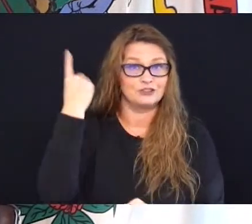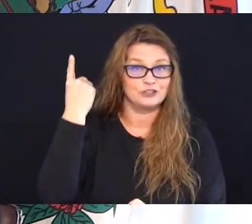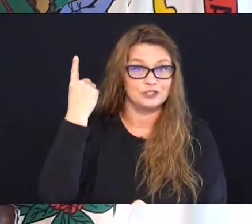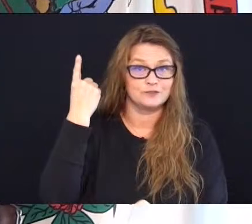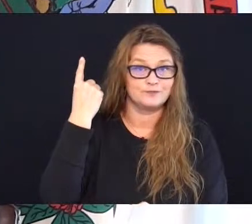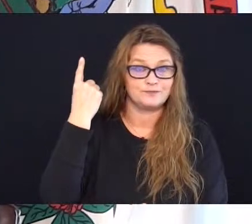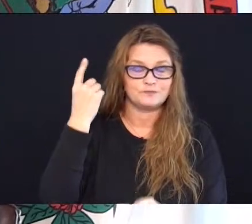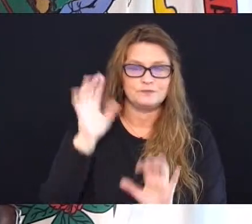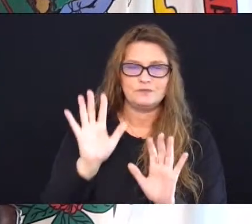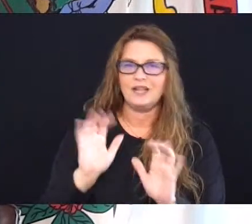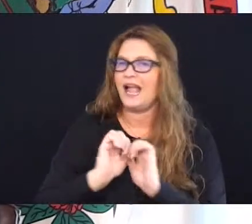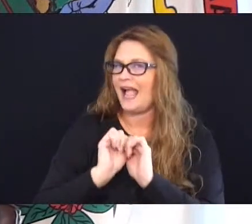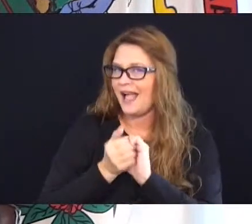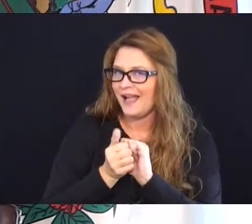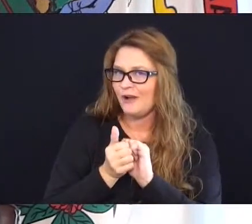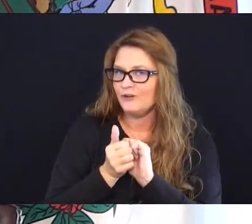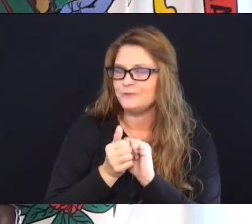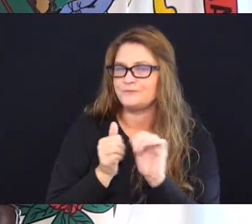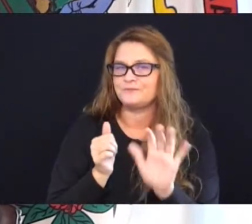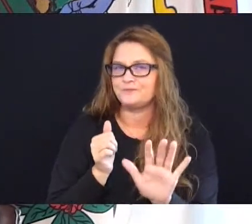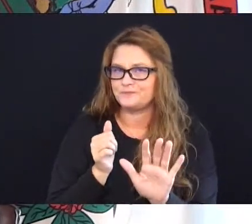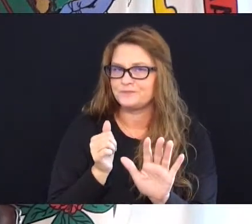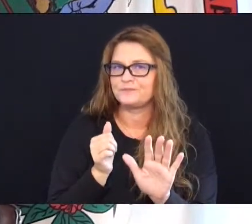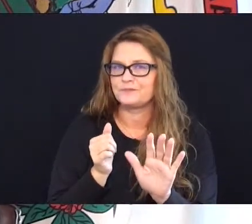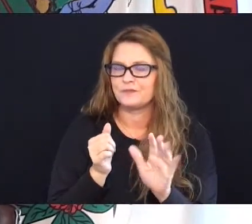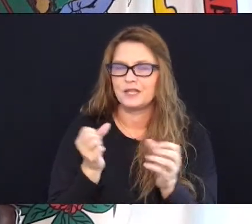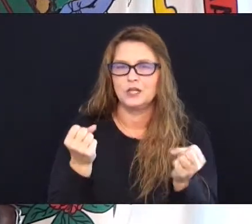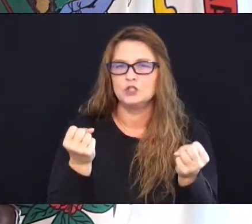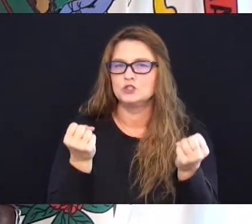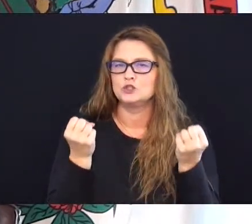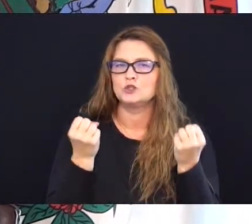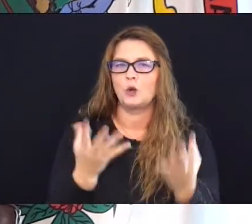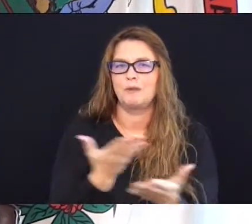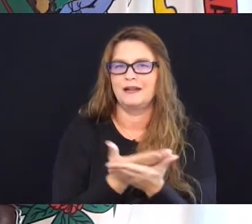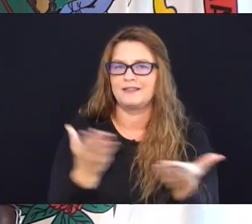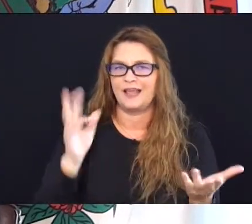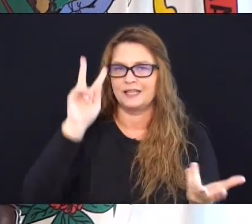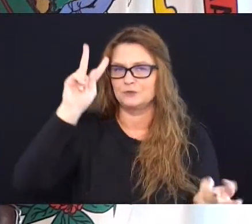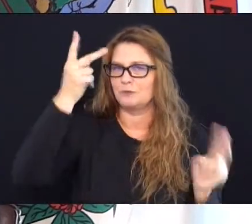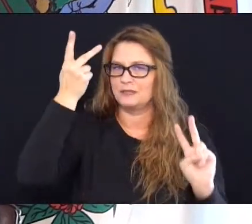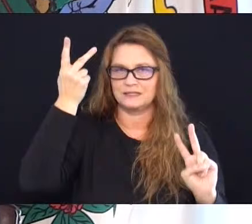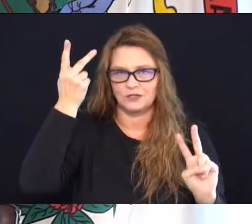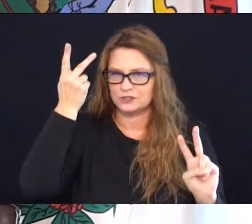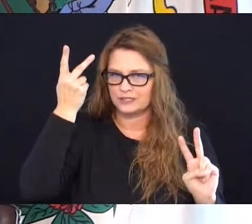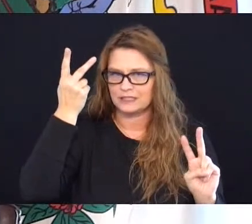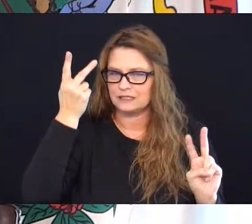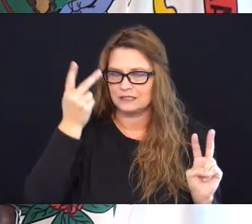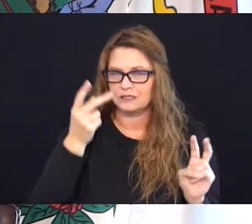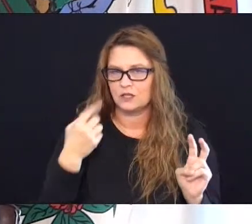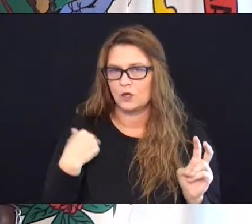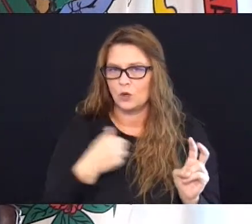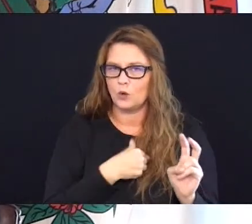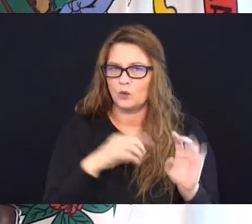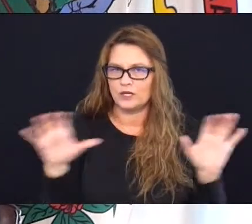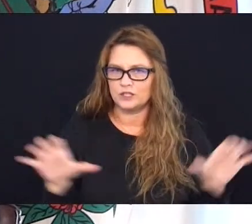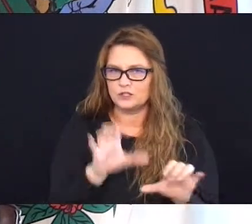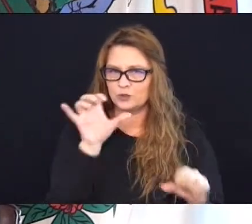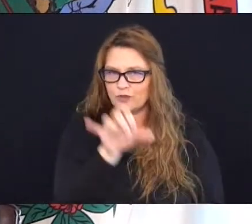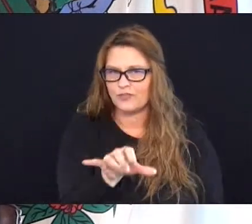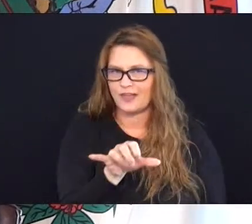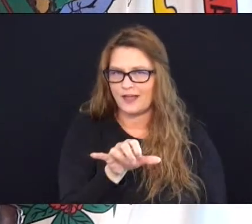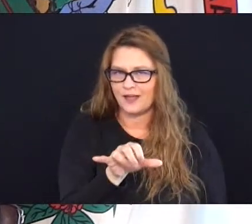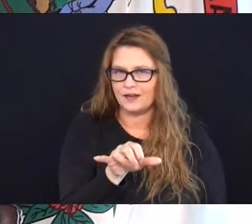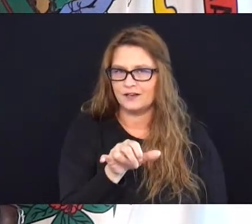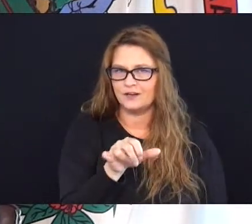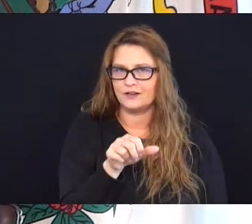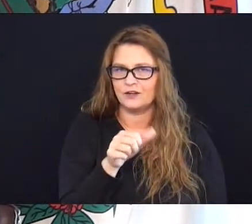in this way. And this got so misinterpreted. But we can do this, and for